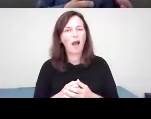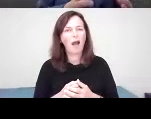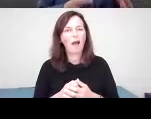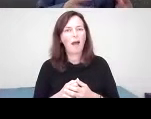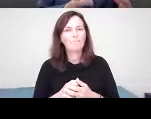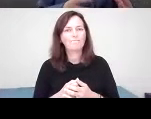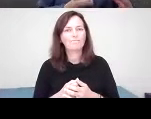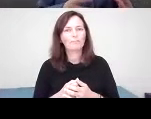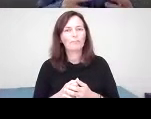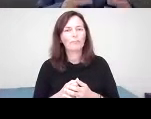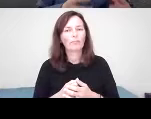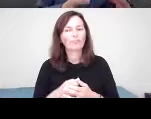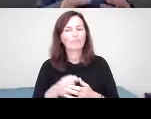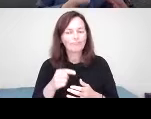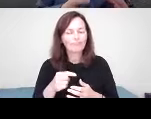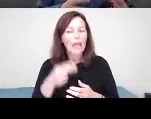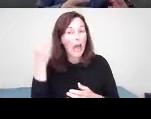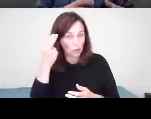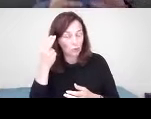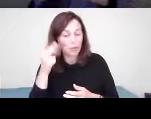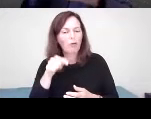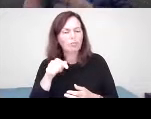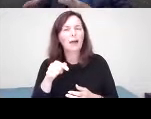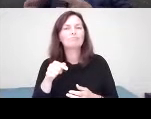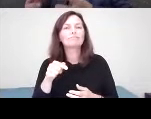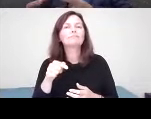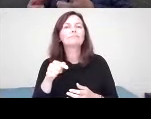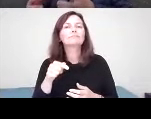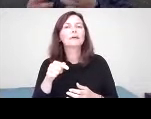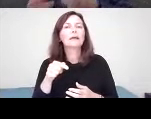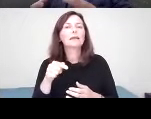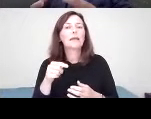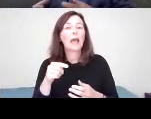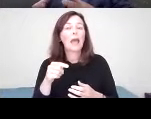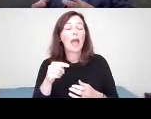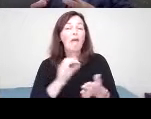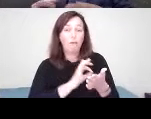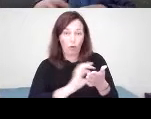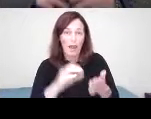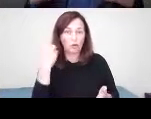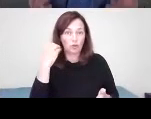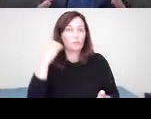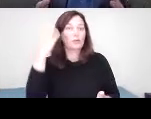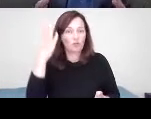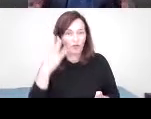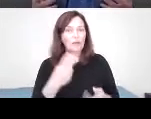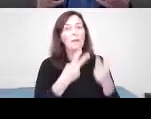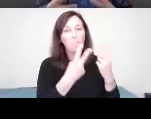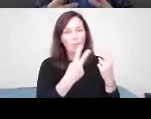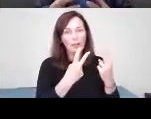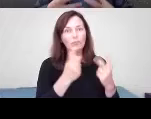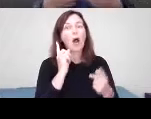formal education really plays very important role, but also we need to have the other machineries around it.